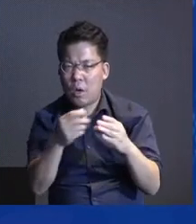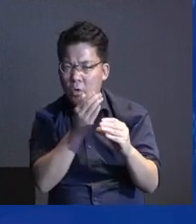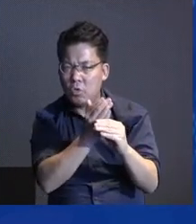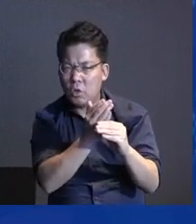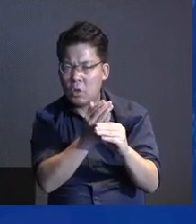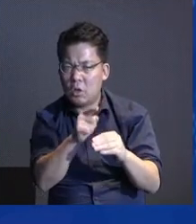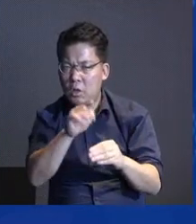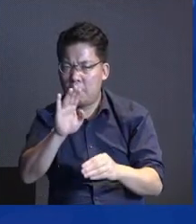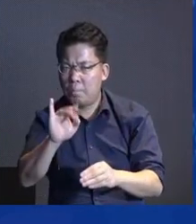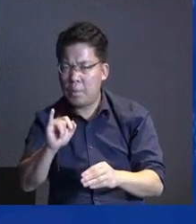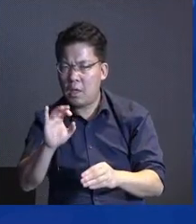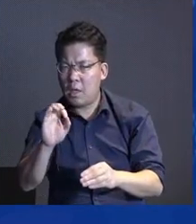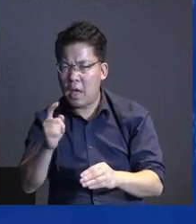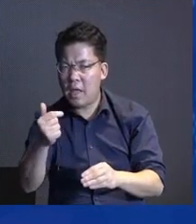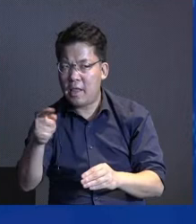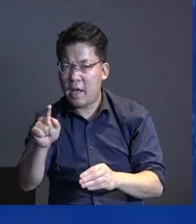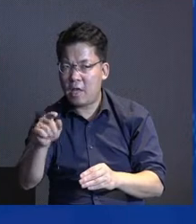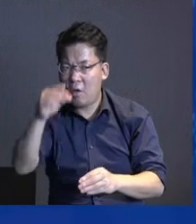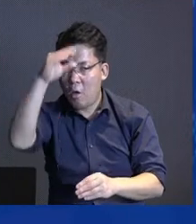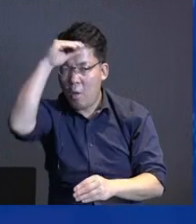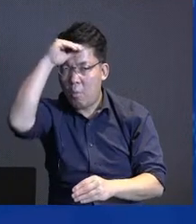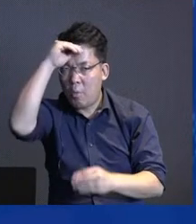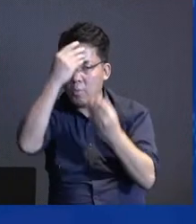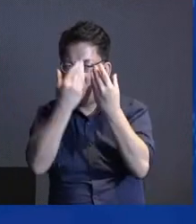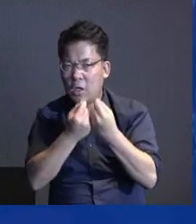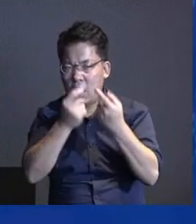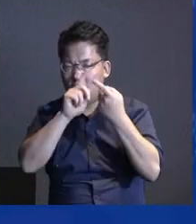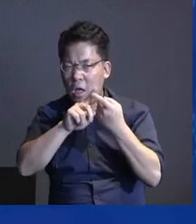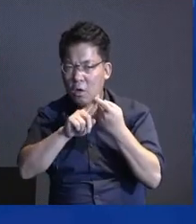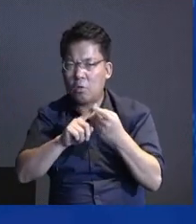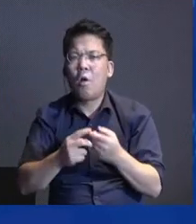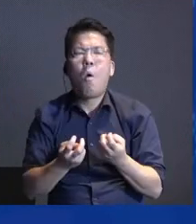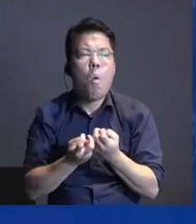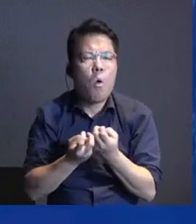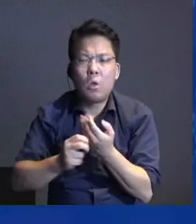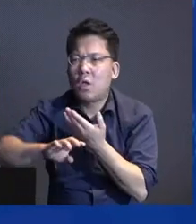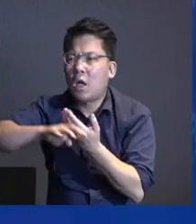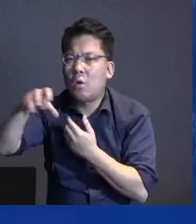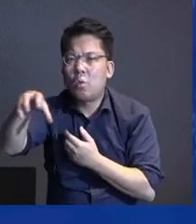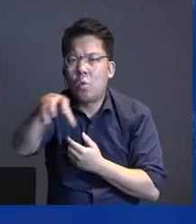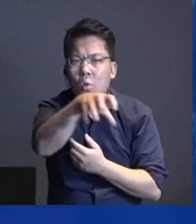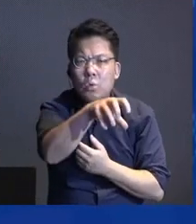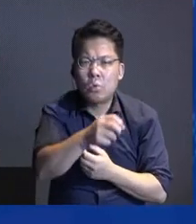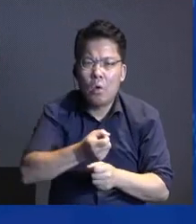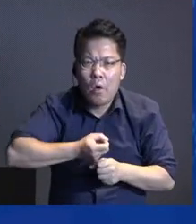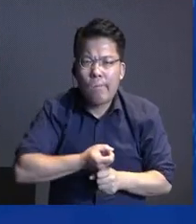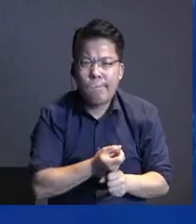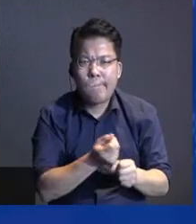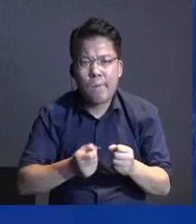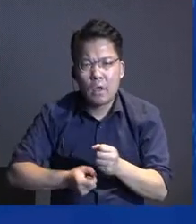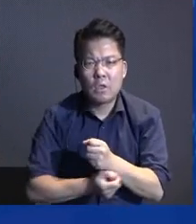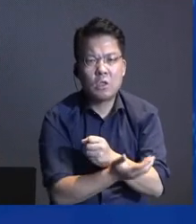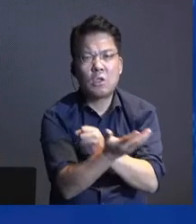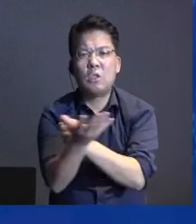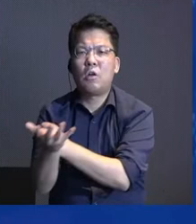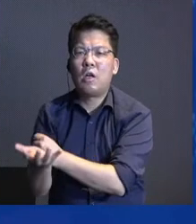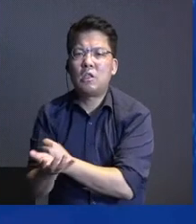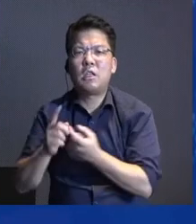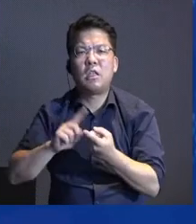clubs. And then I have one last slide, I think.